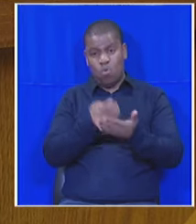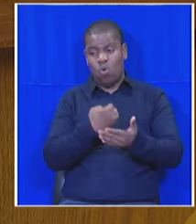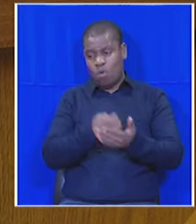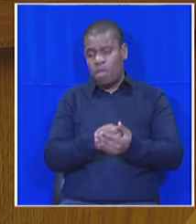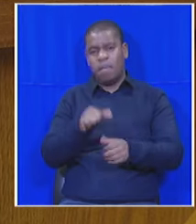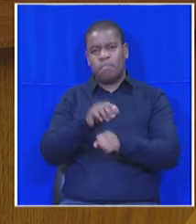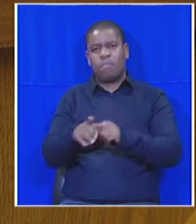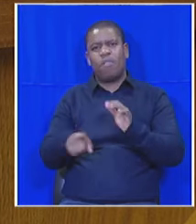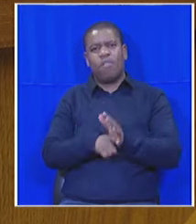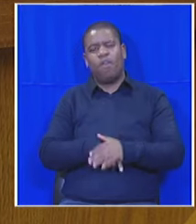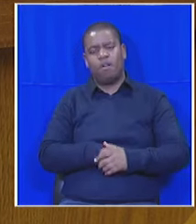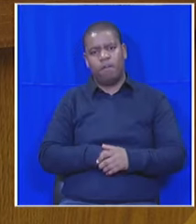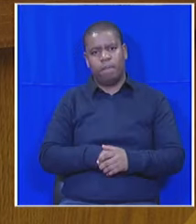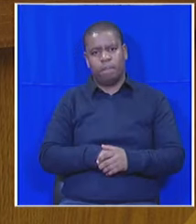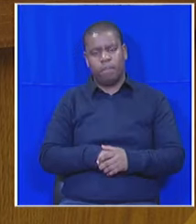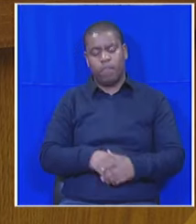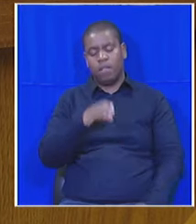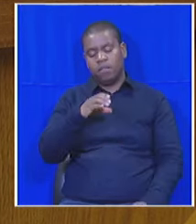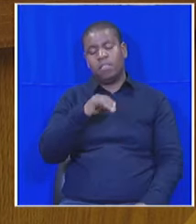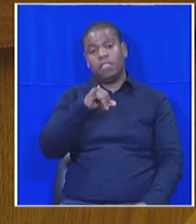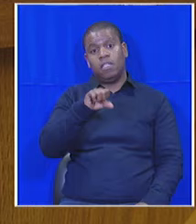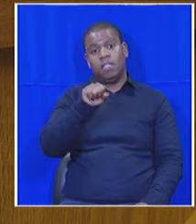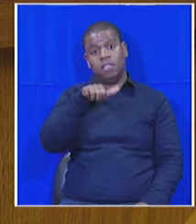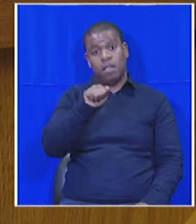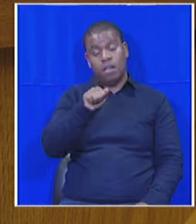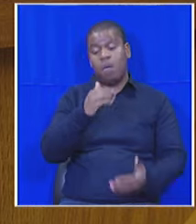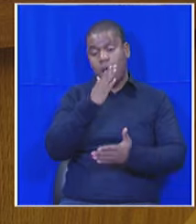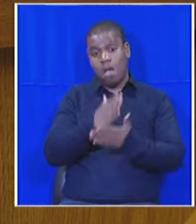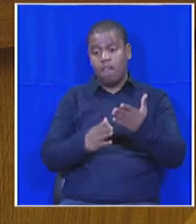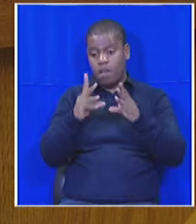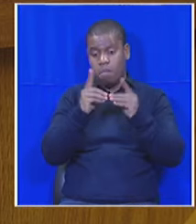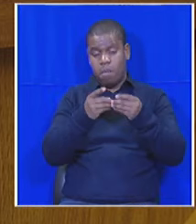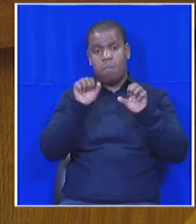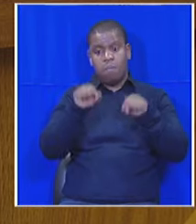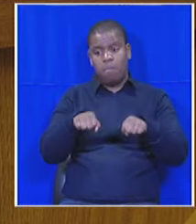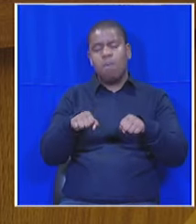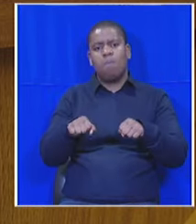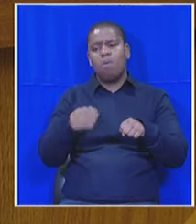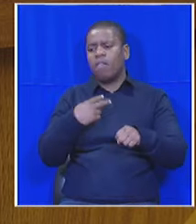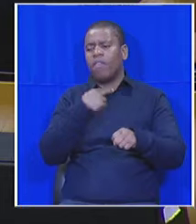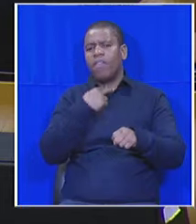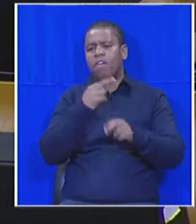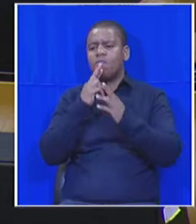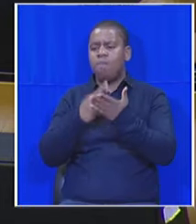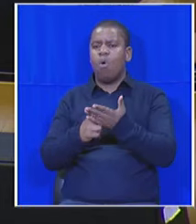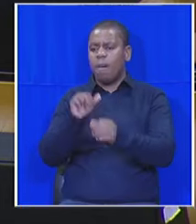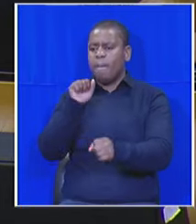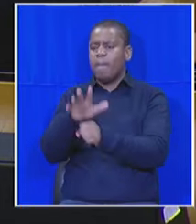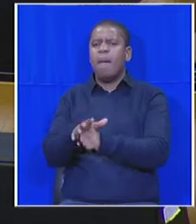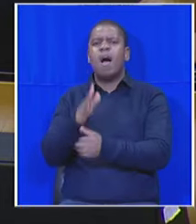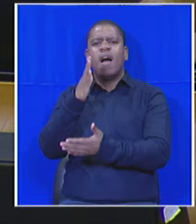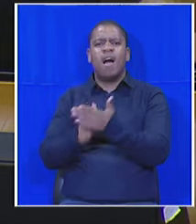economy. CEDA, which consumes half the department's budget, is unable to report on the impact of its R500